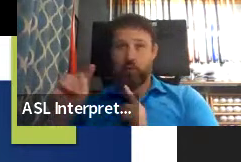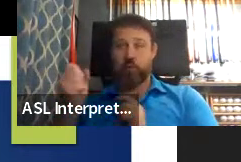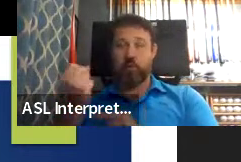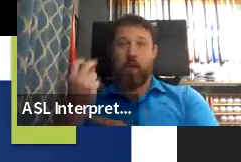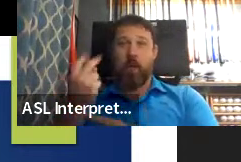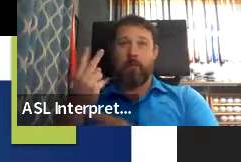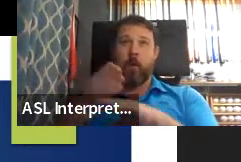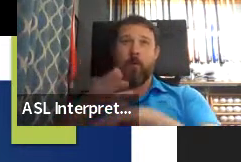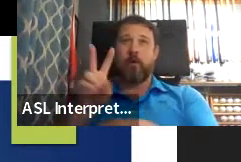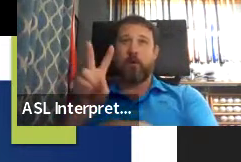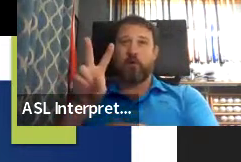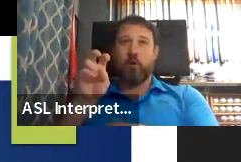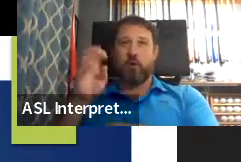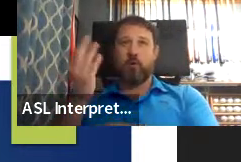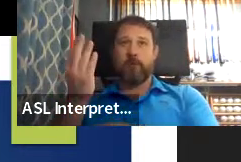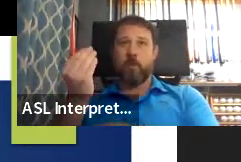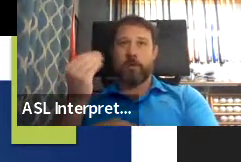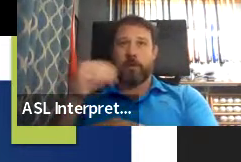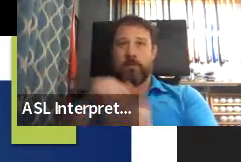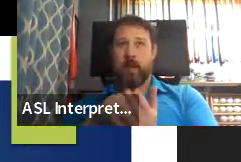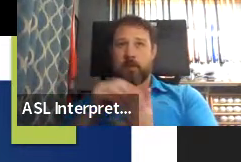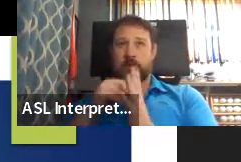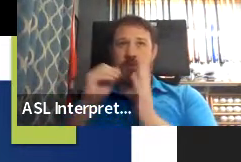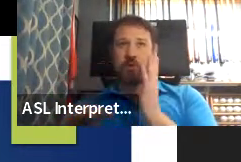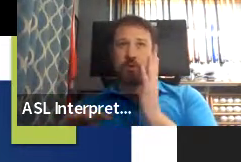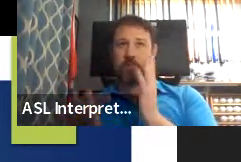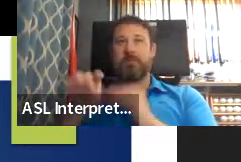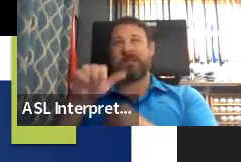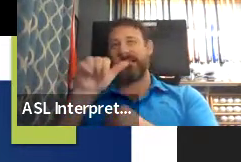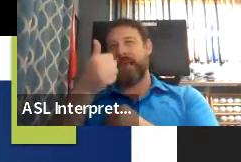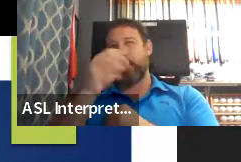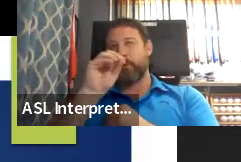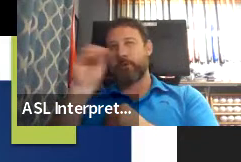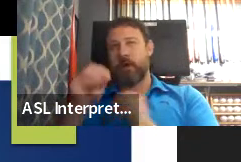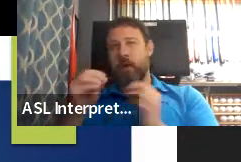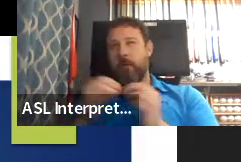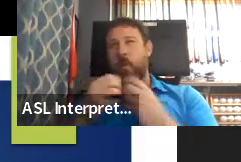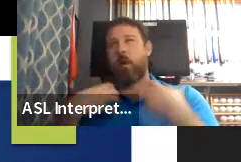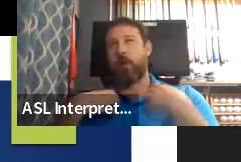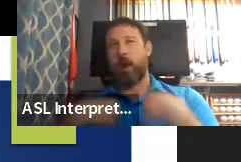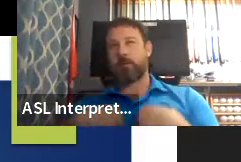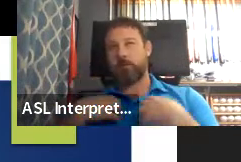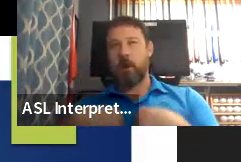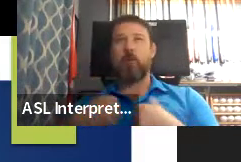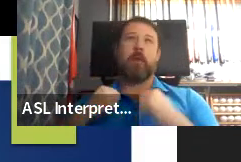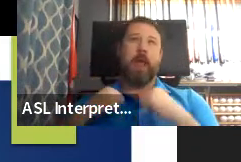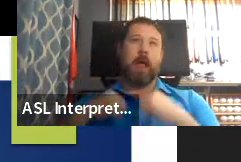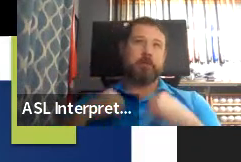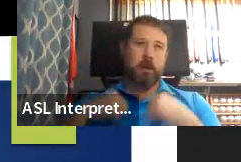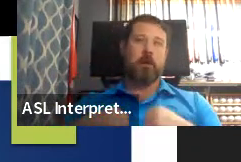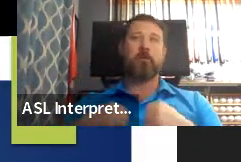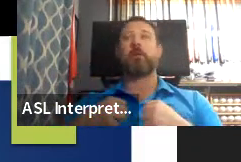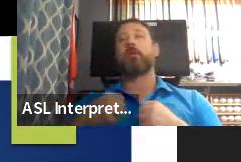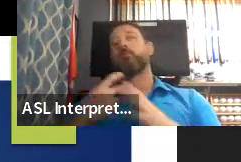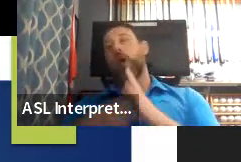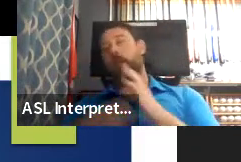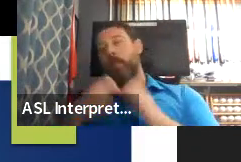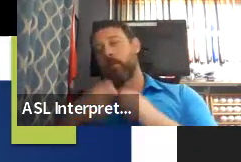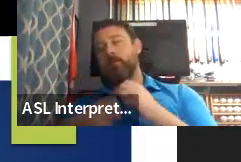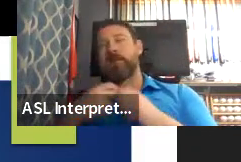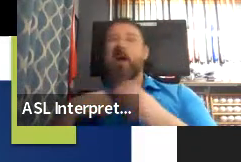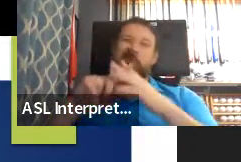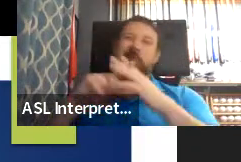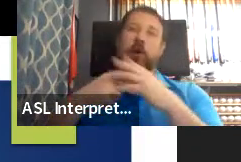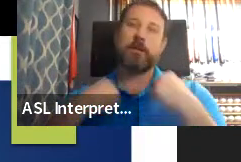over 214,000 students with 10% or more having asthma and current symptoms. Having been asthma, I started out as